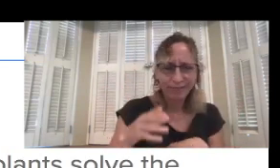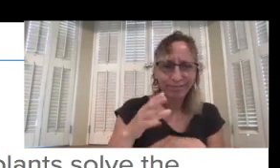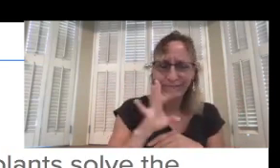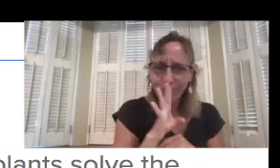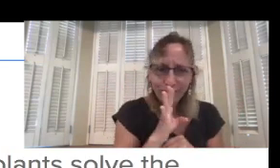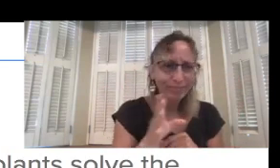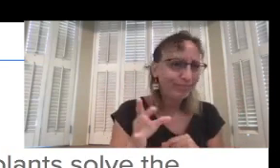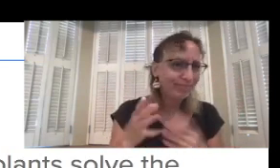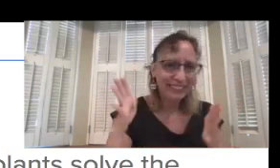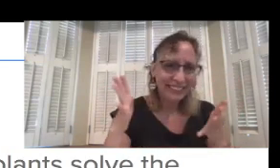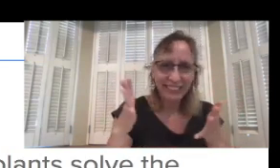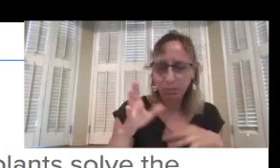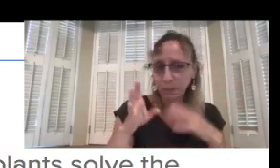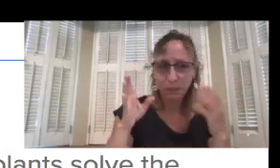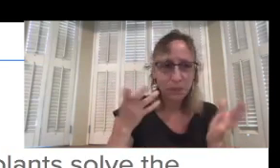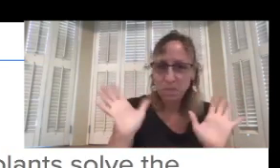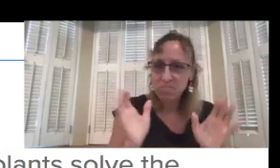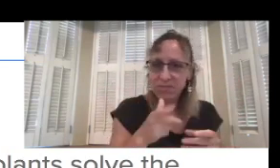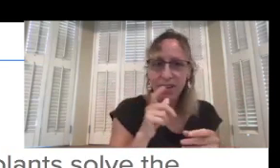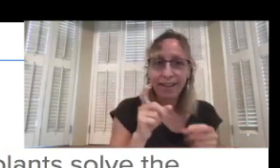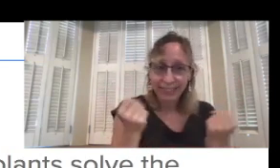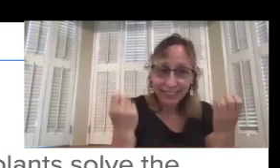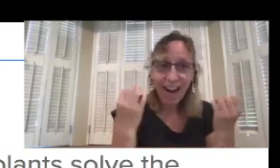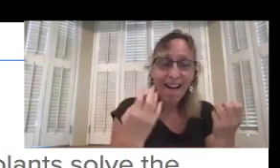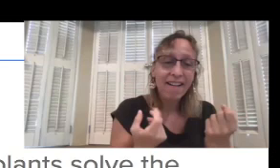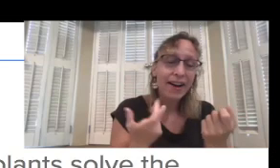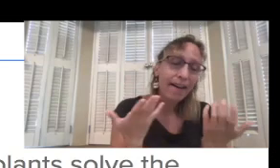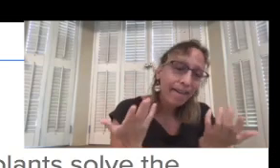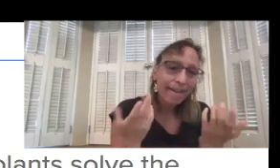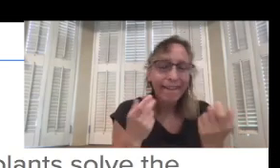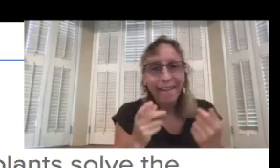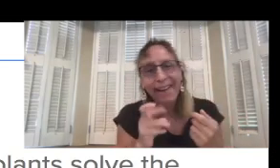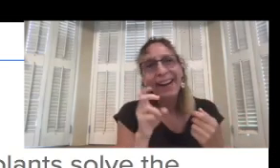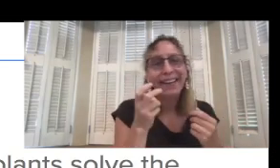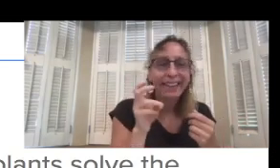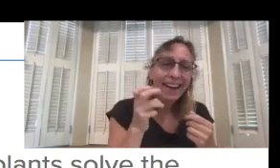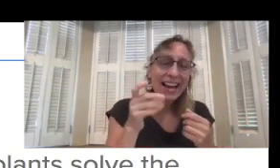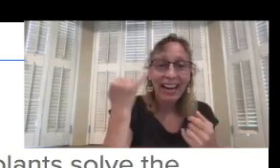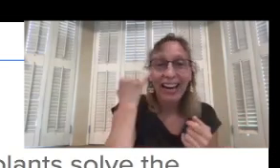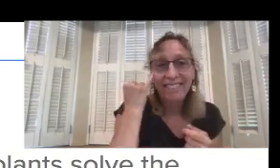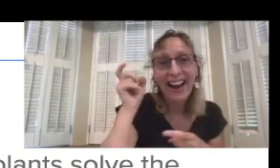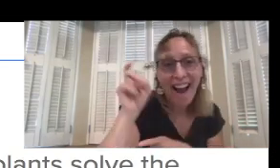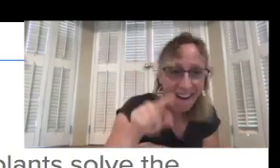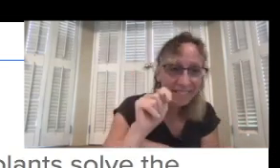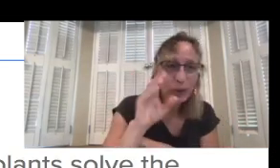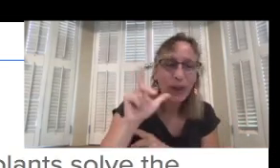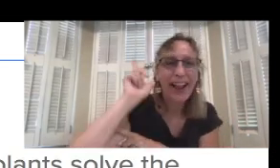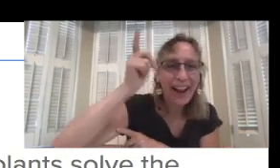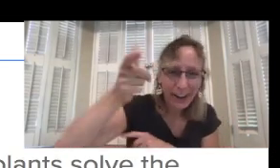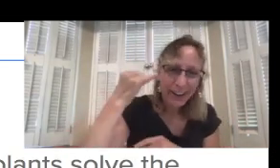Often people believe that with cochlear implants and hearing aids, we can focus on speech only and not provide sign language.